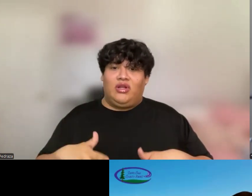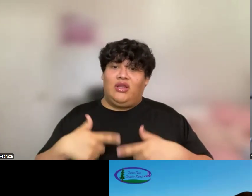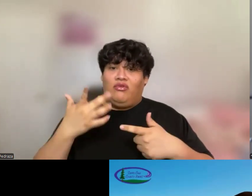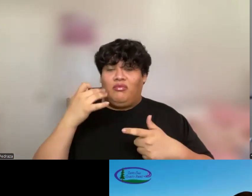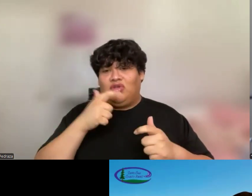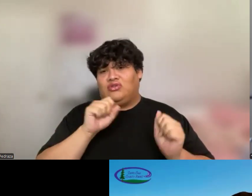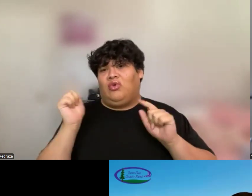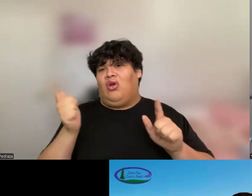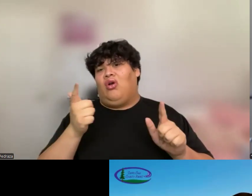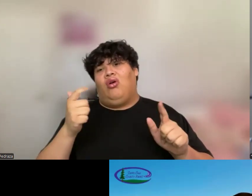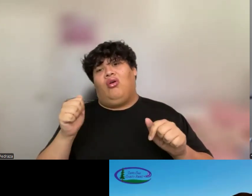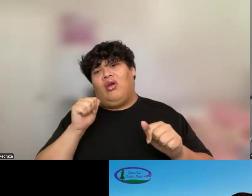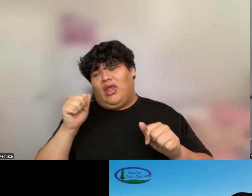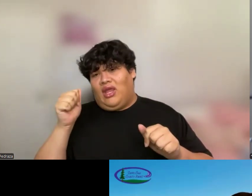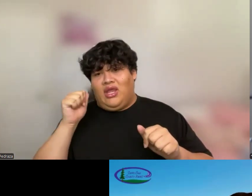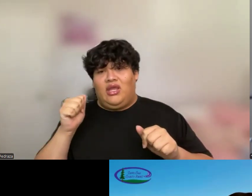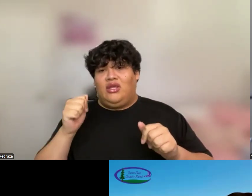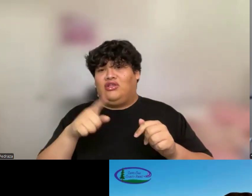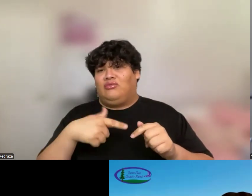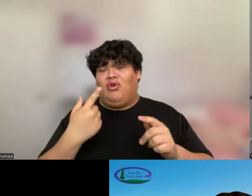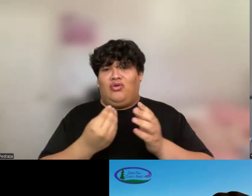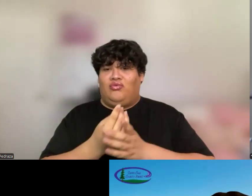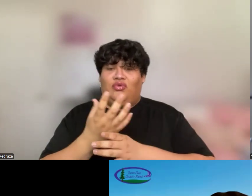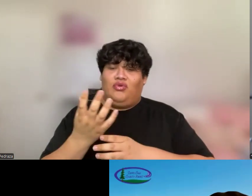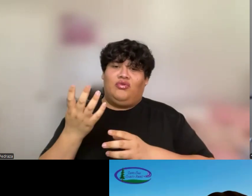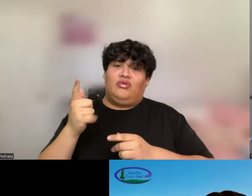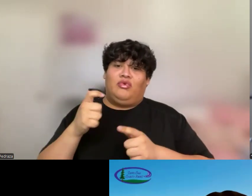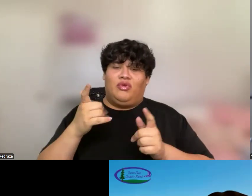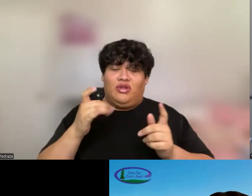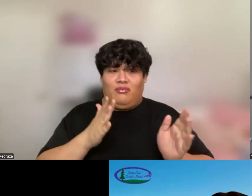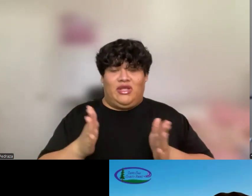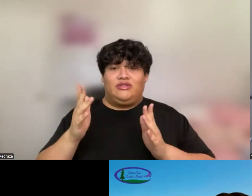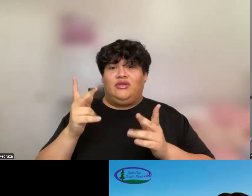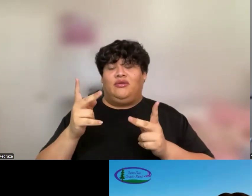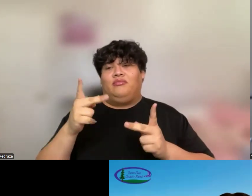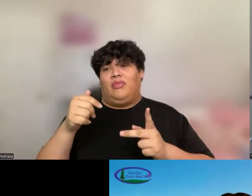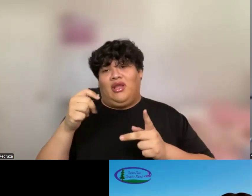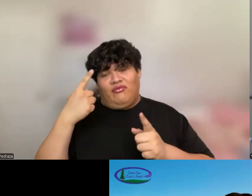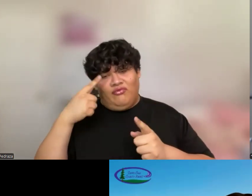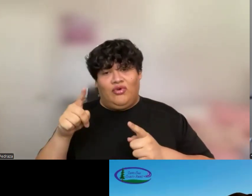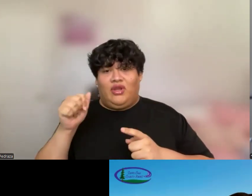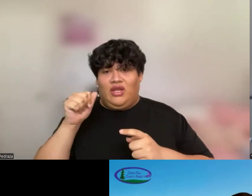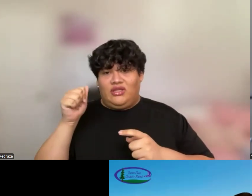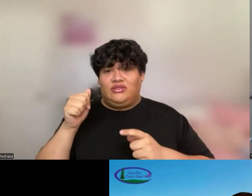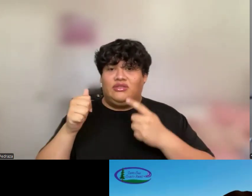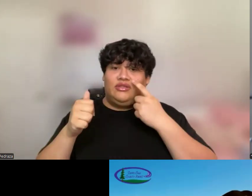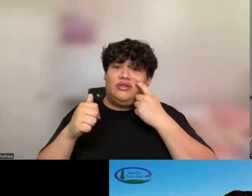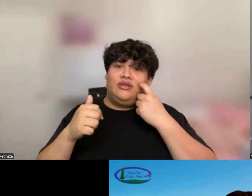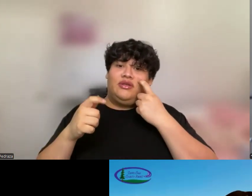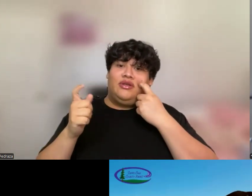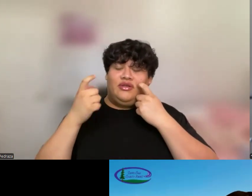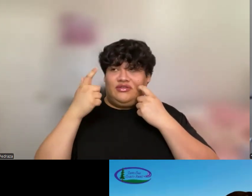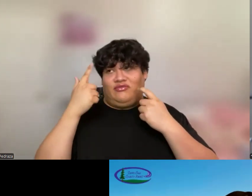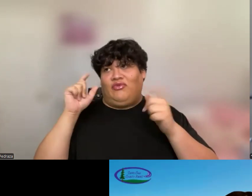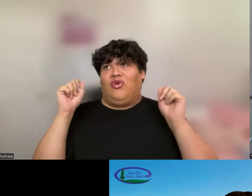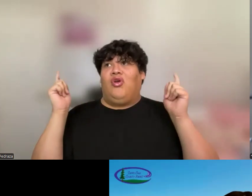all age from the moment that we're born, and the initiatives in the master plan for aging actually benefit